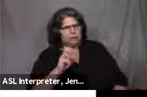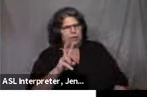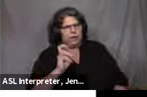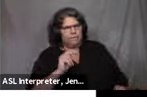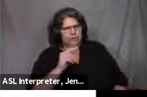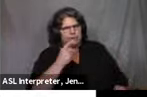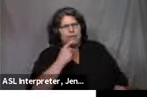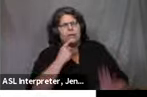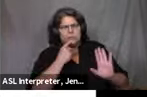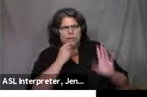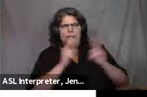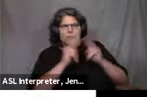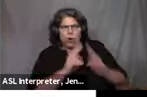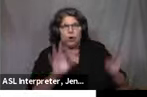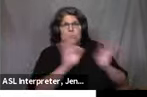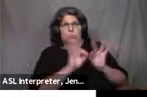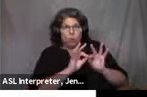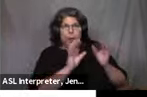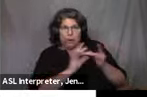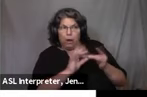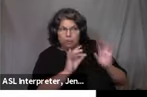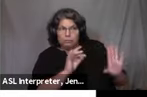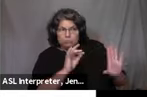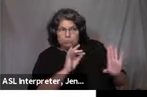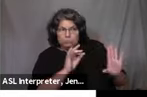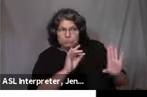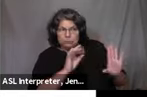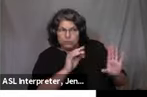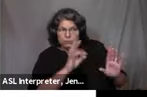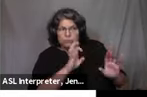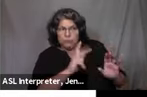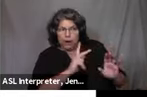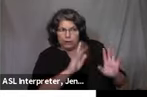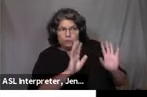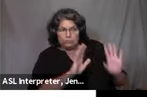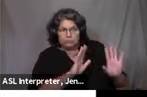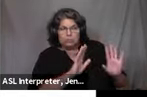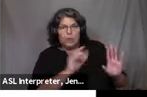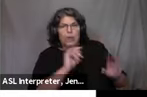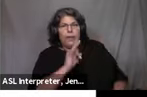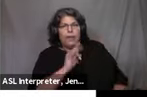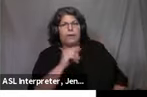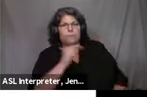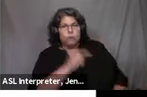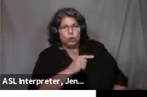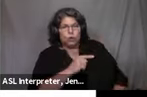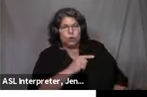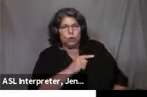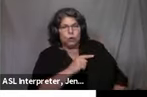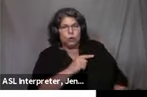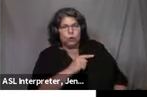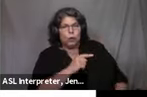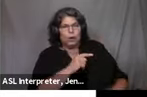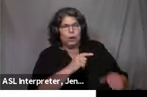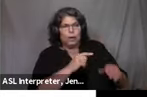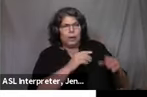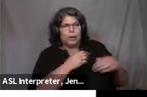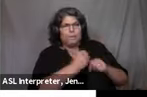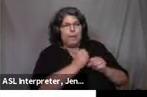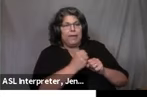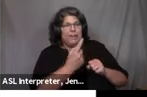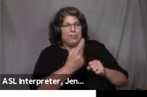This is a very important comment, Frank. And if you provide it as a question verbally